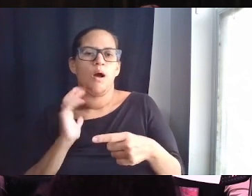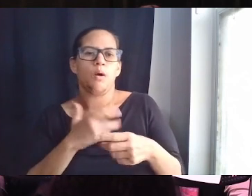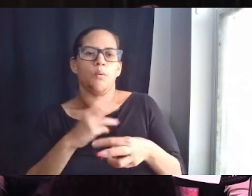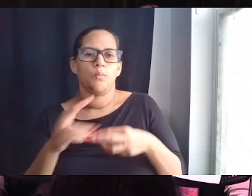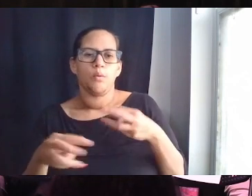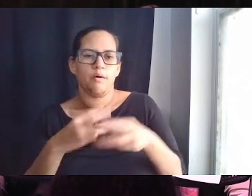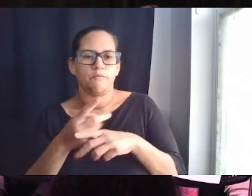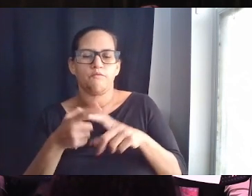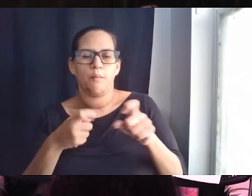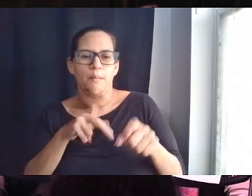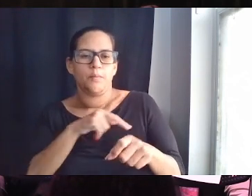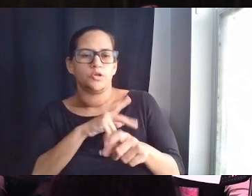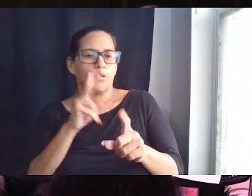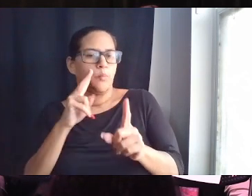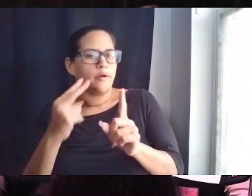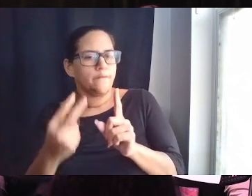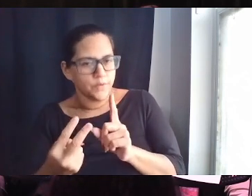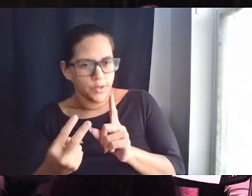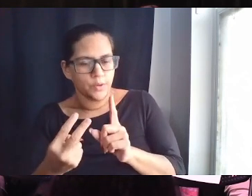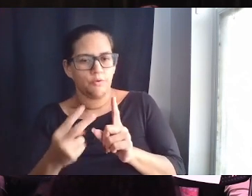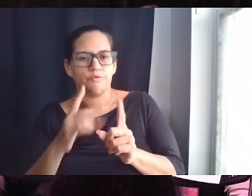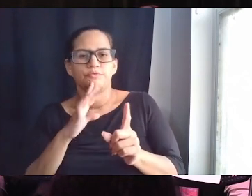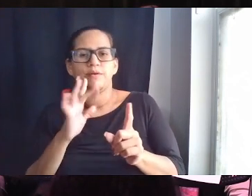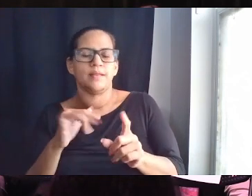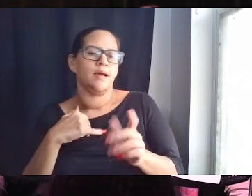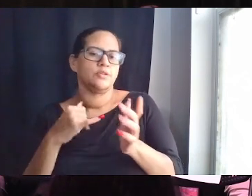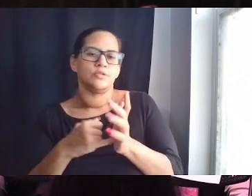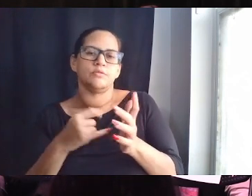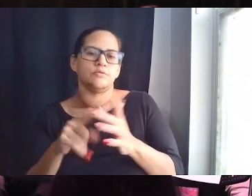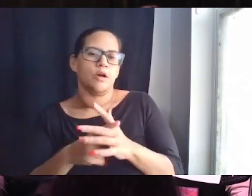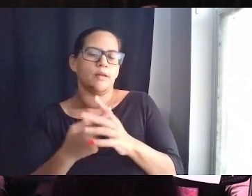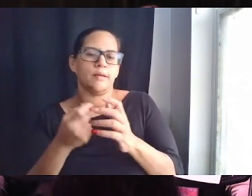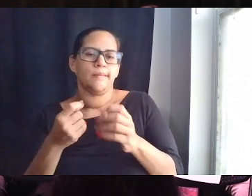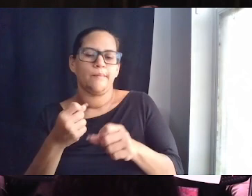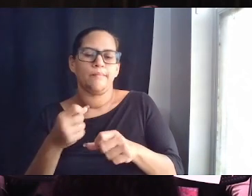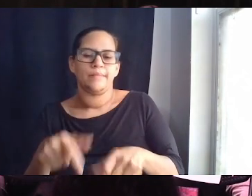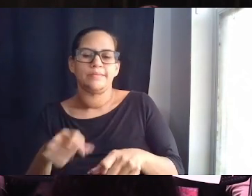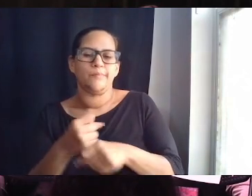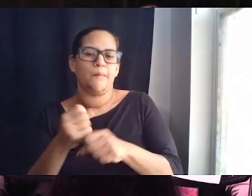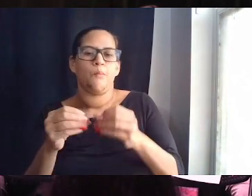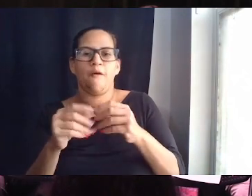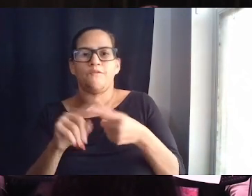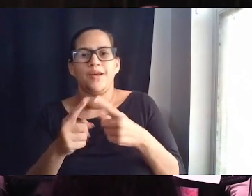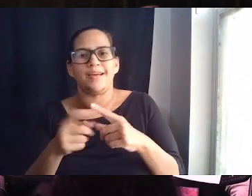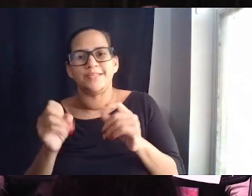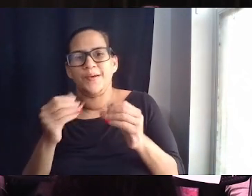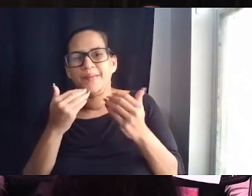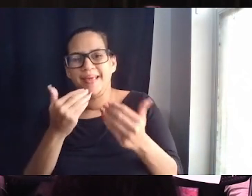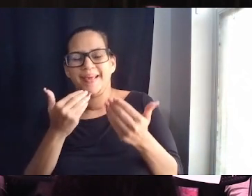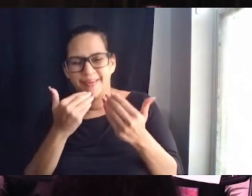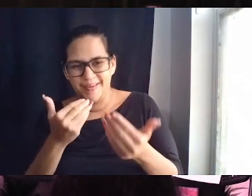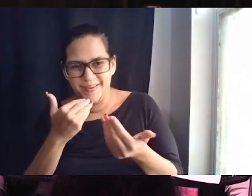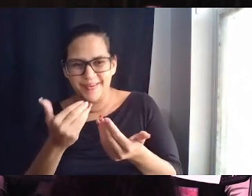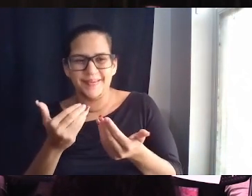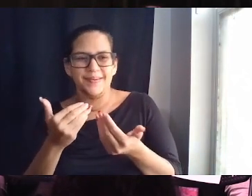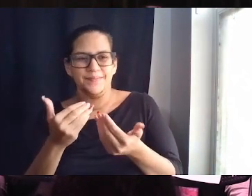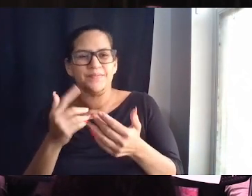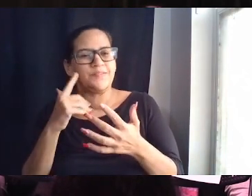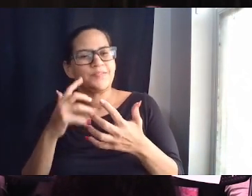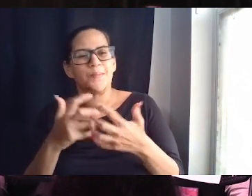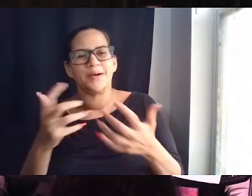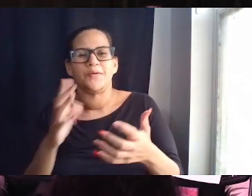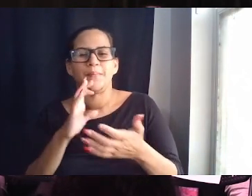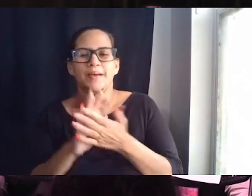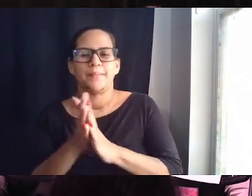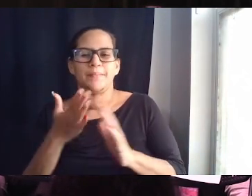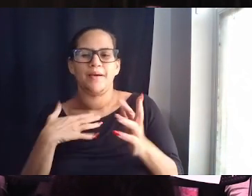view, really, I just started this to make more friends. And so thank you so much for becoming my friends. And I just wanted to